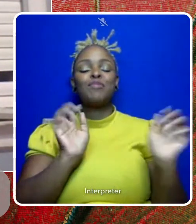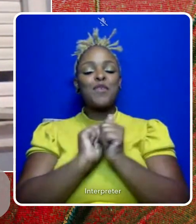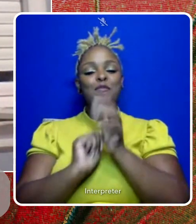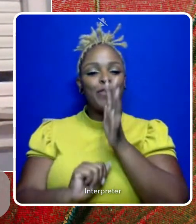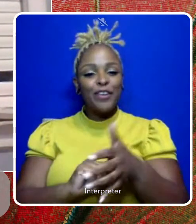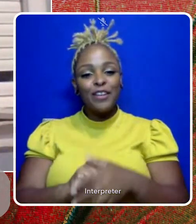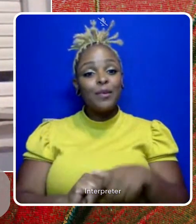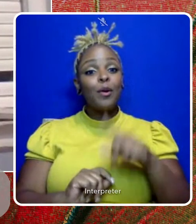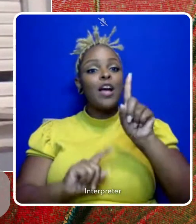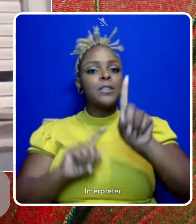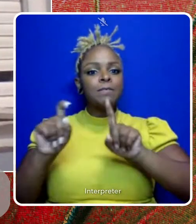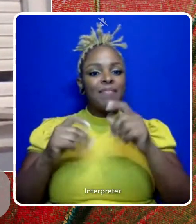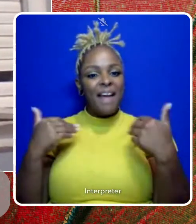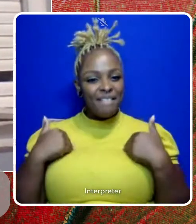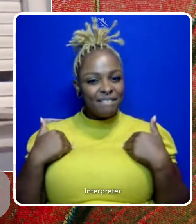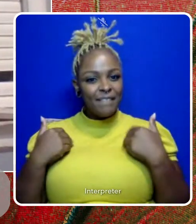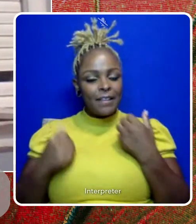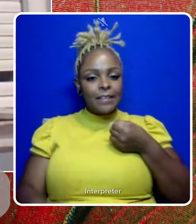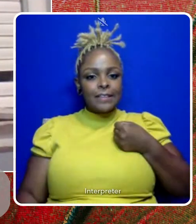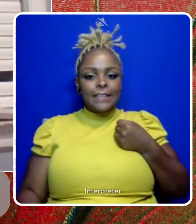waiting for her to speak.